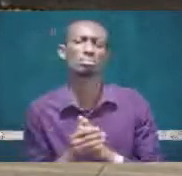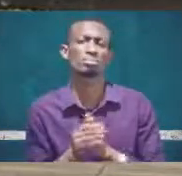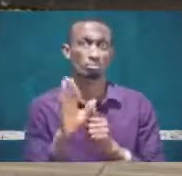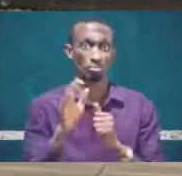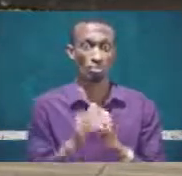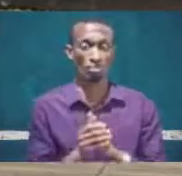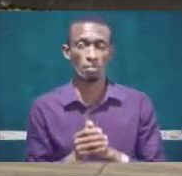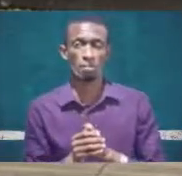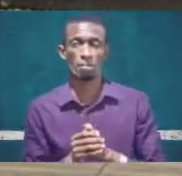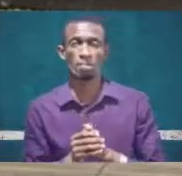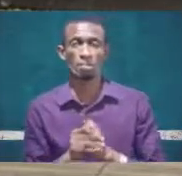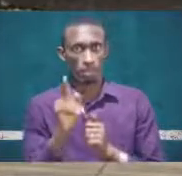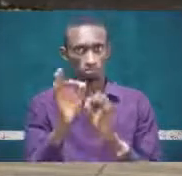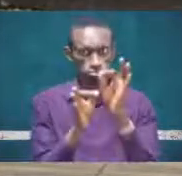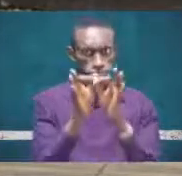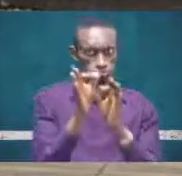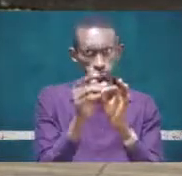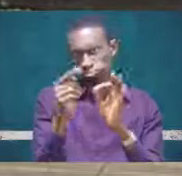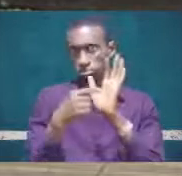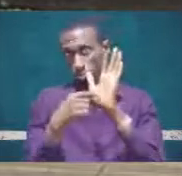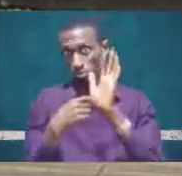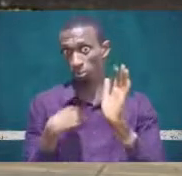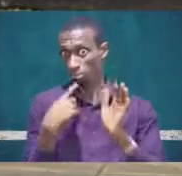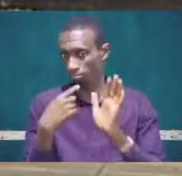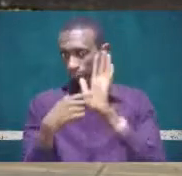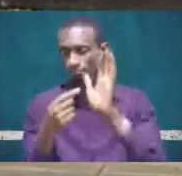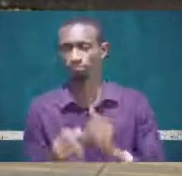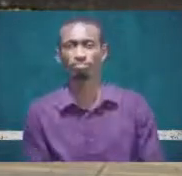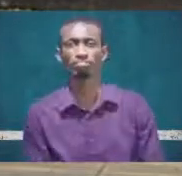Let us explain a few examples.